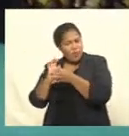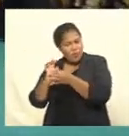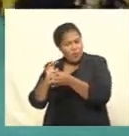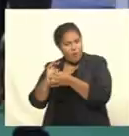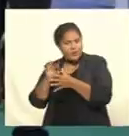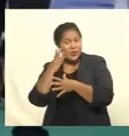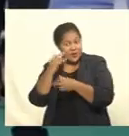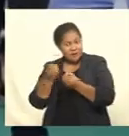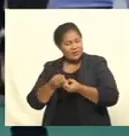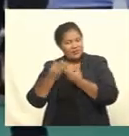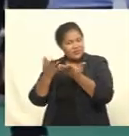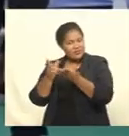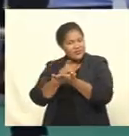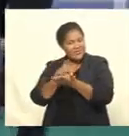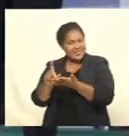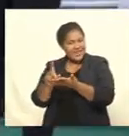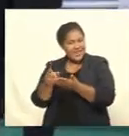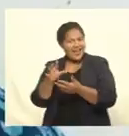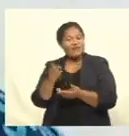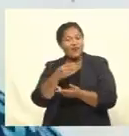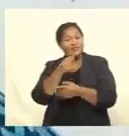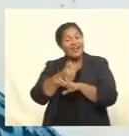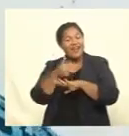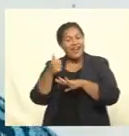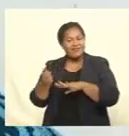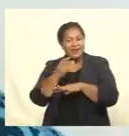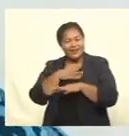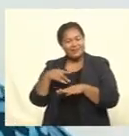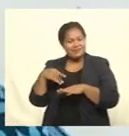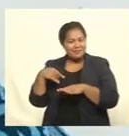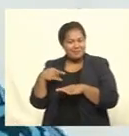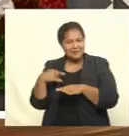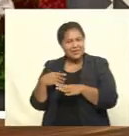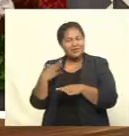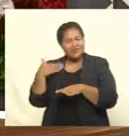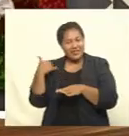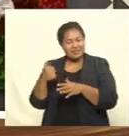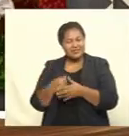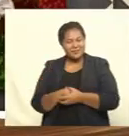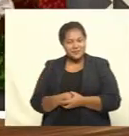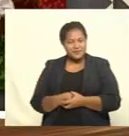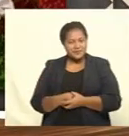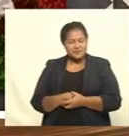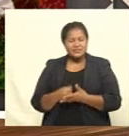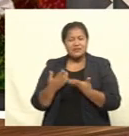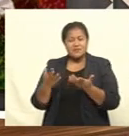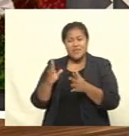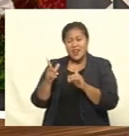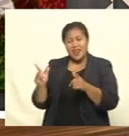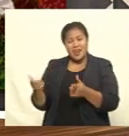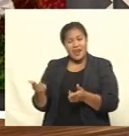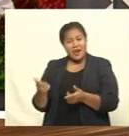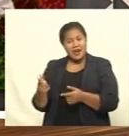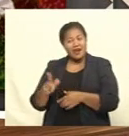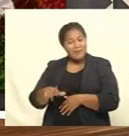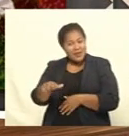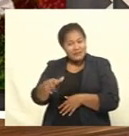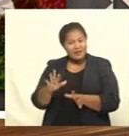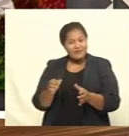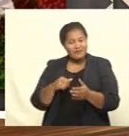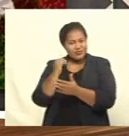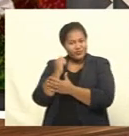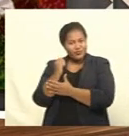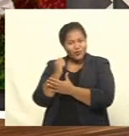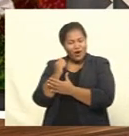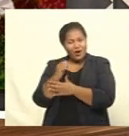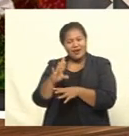we are given all clear by our government, our medical authorities. While the Lambasa football side is prioritizing the safety of